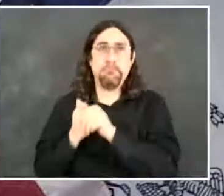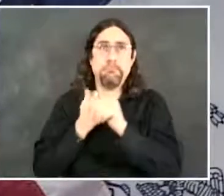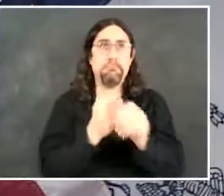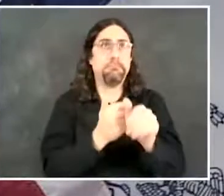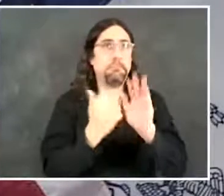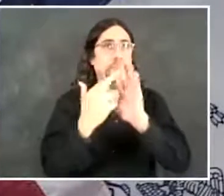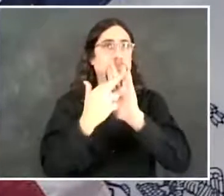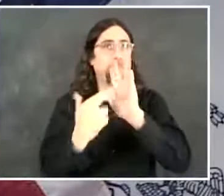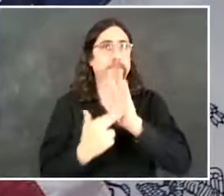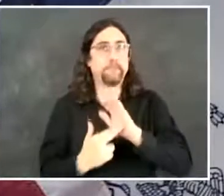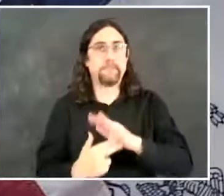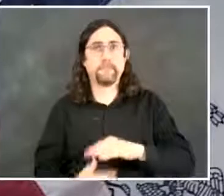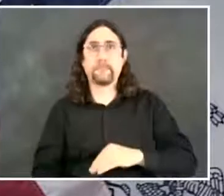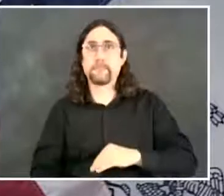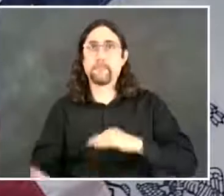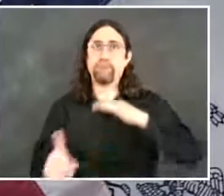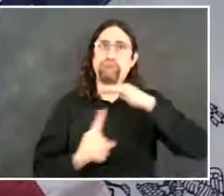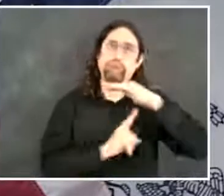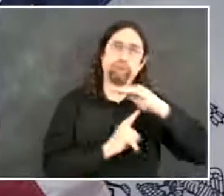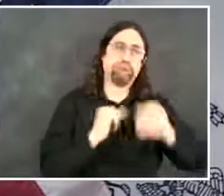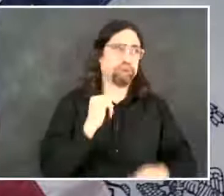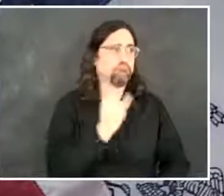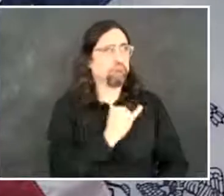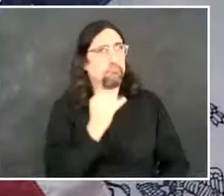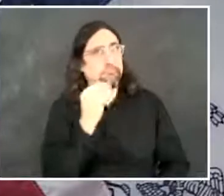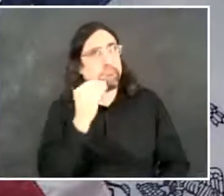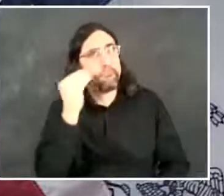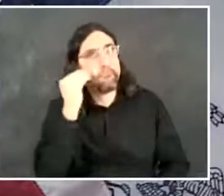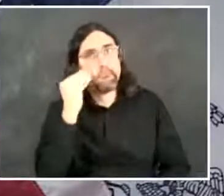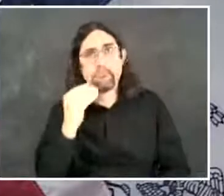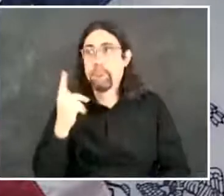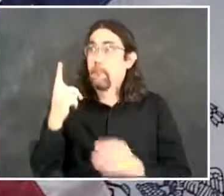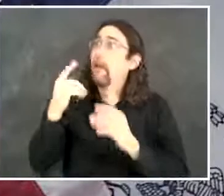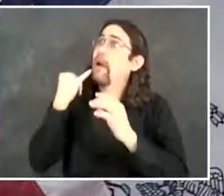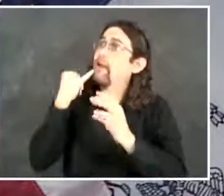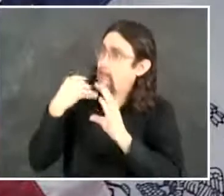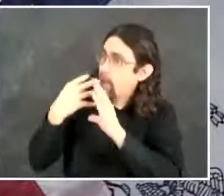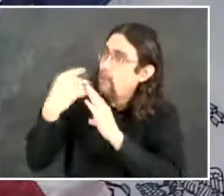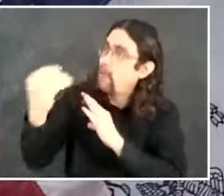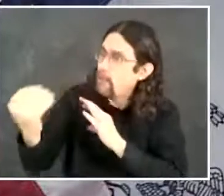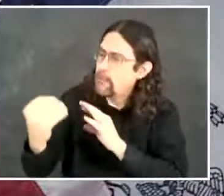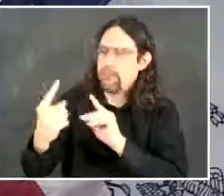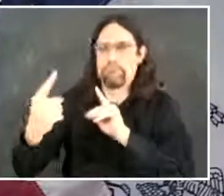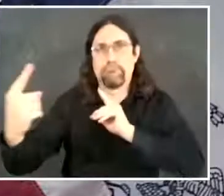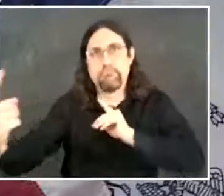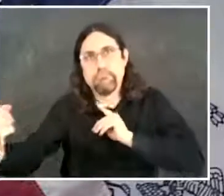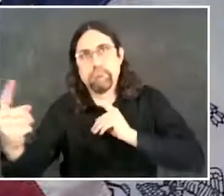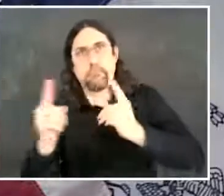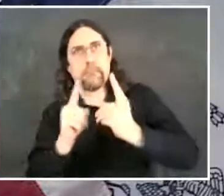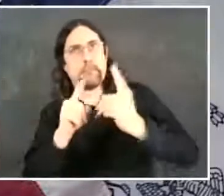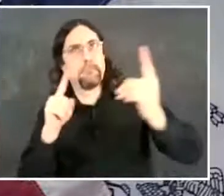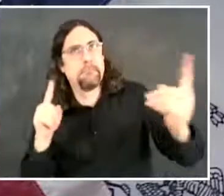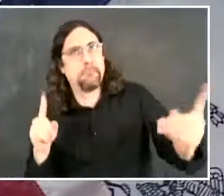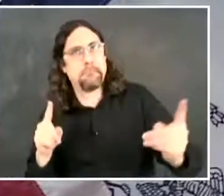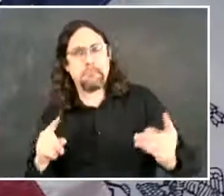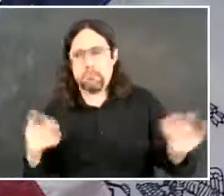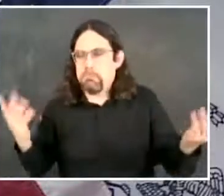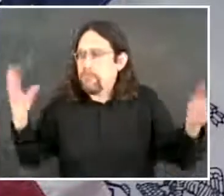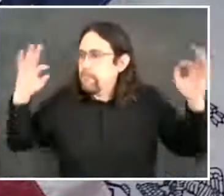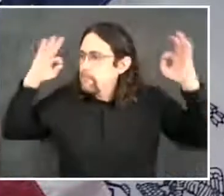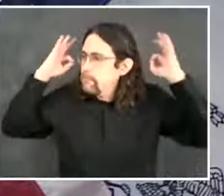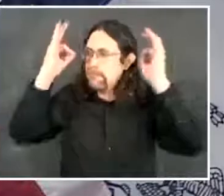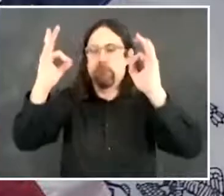and you keep apart from other people while you're doing that, although of course family units can stay together when they're outside because they're